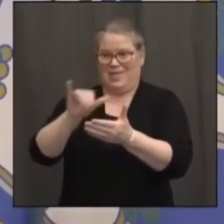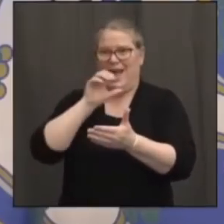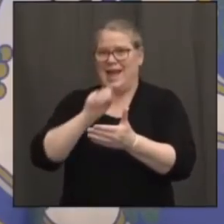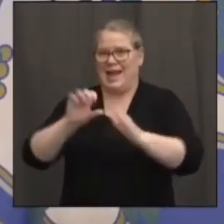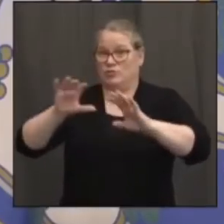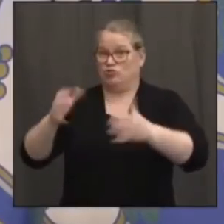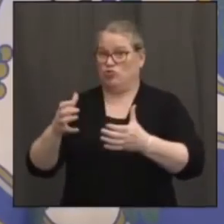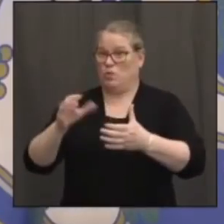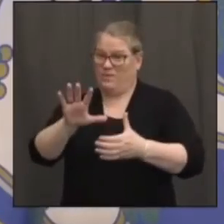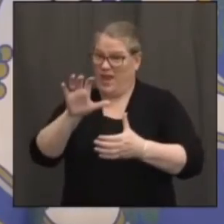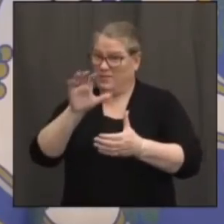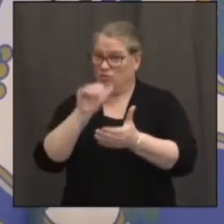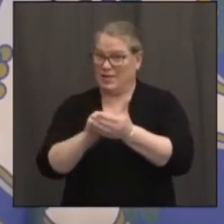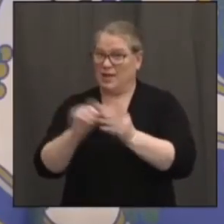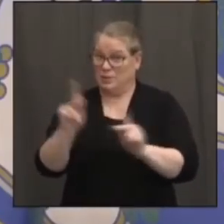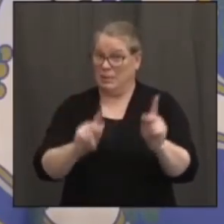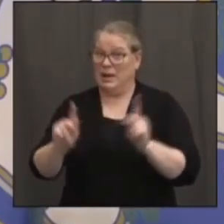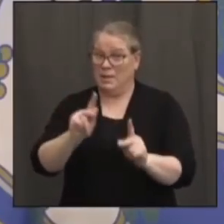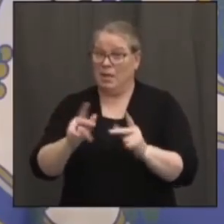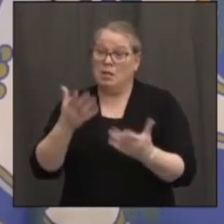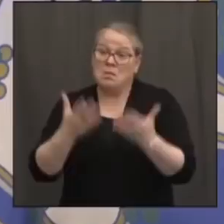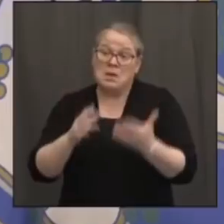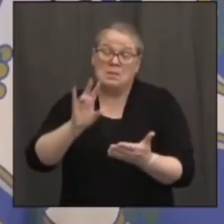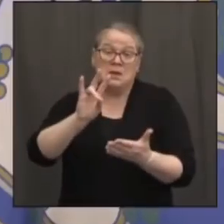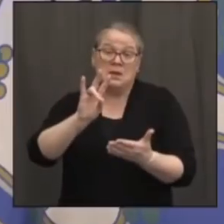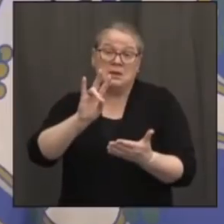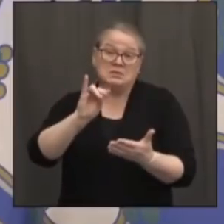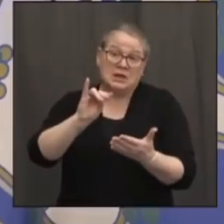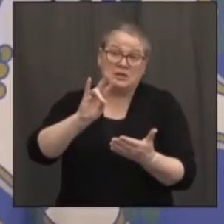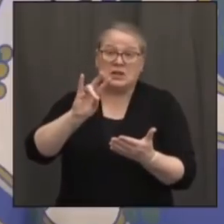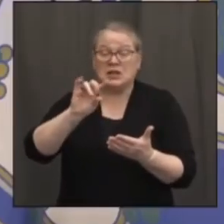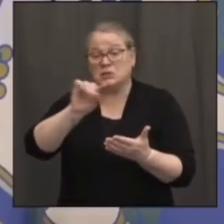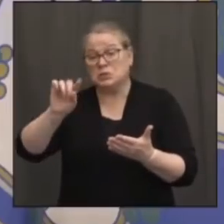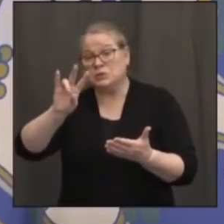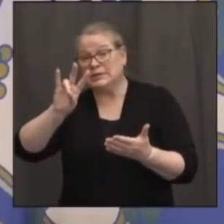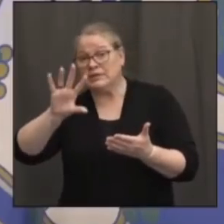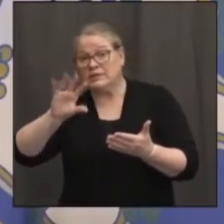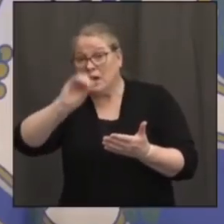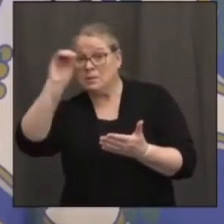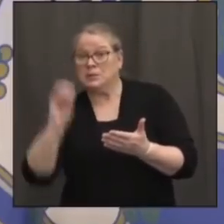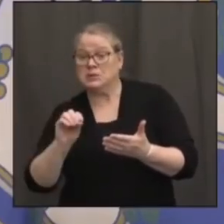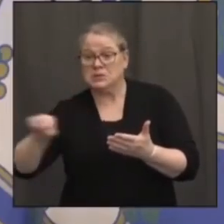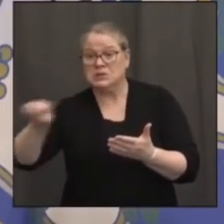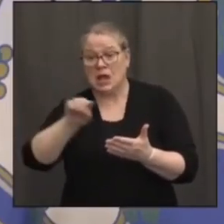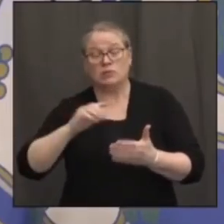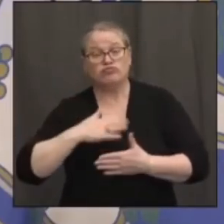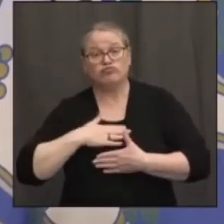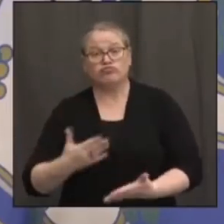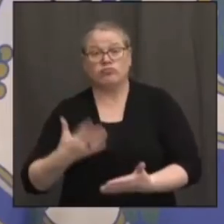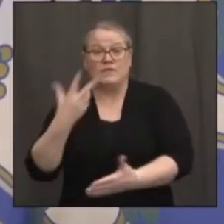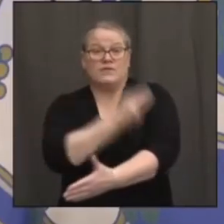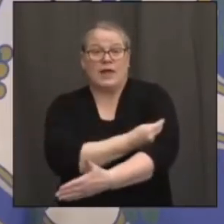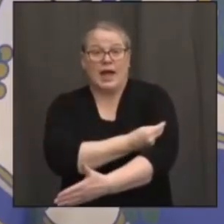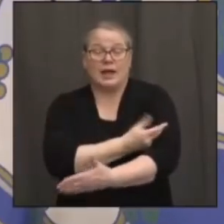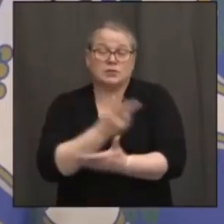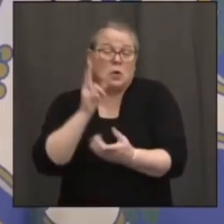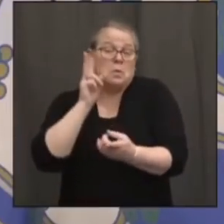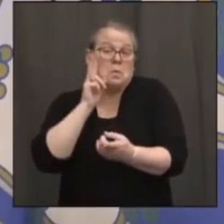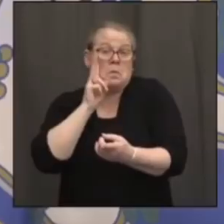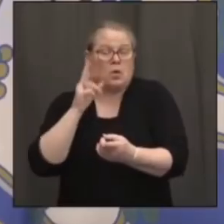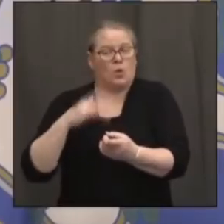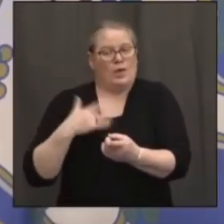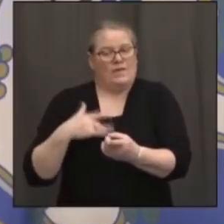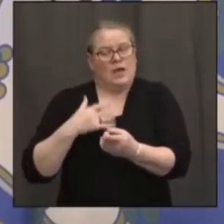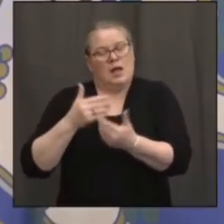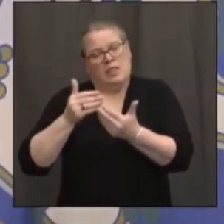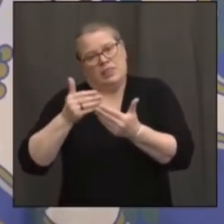maybe 70% are going to want to get vaccinated. We'll see what that time is, at least over the next few weeks. So we really think that over the next 3 weeks,